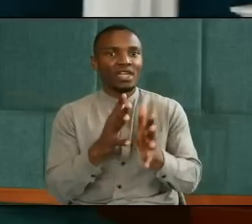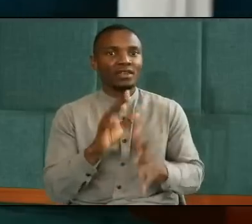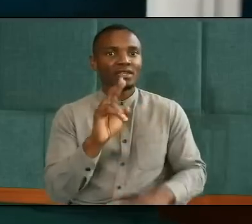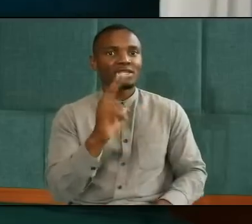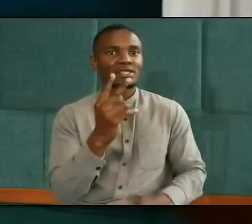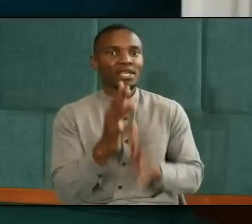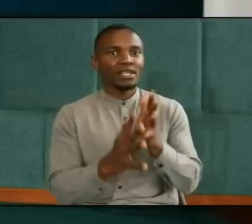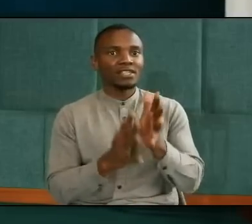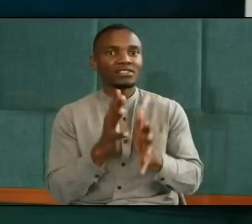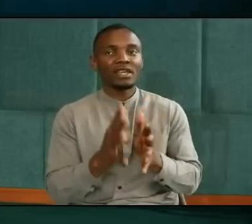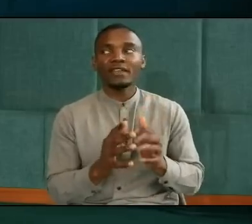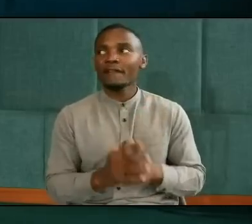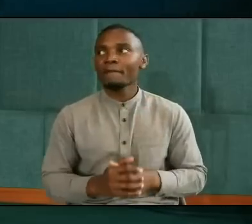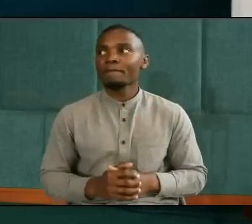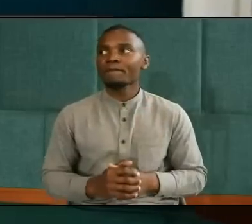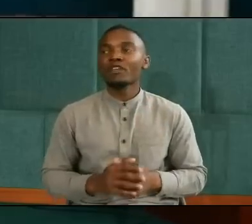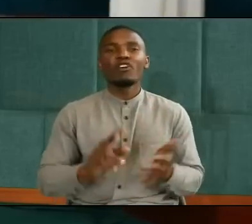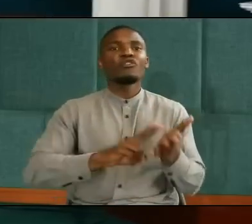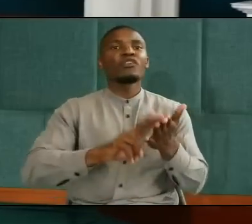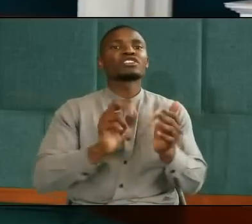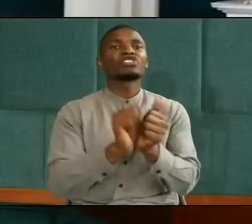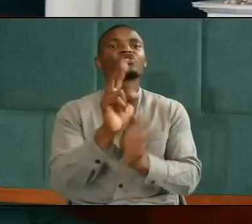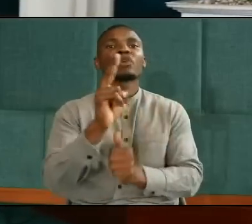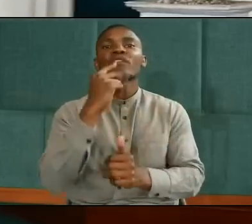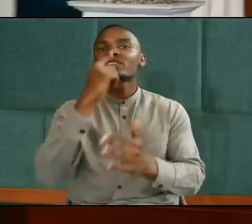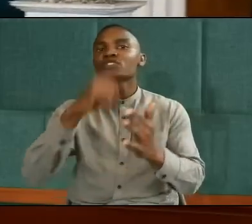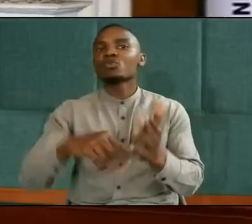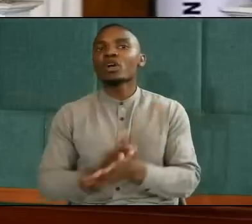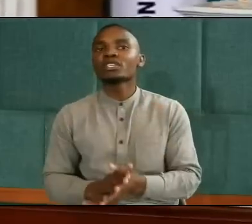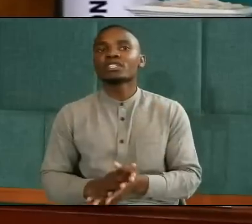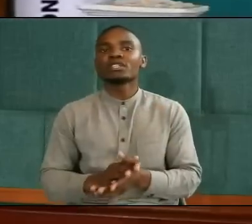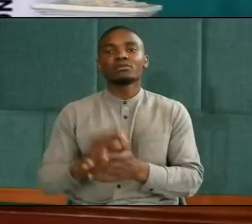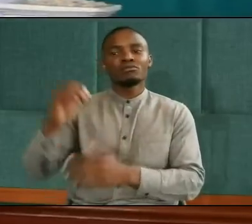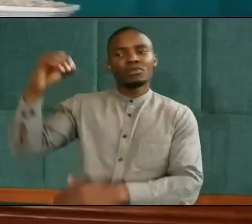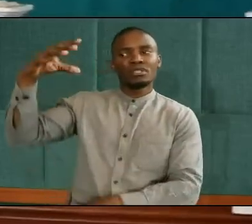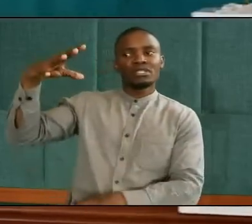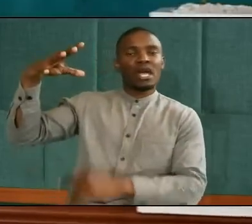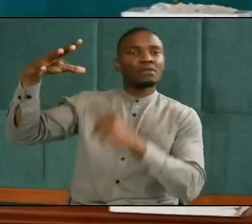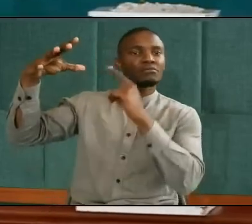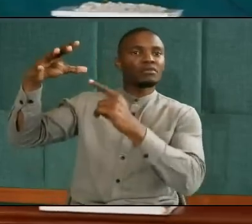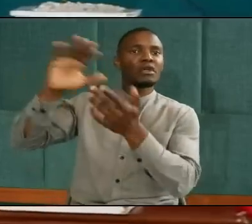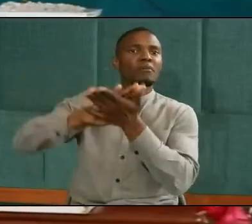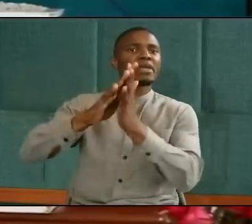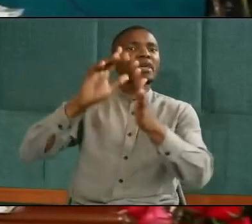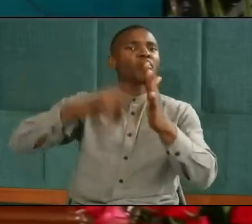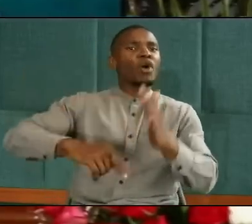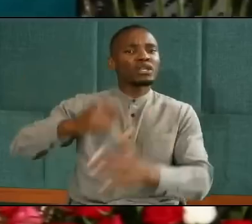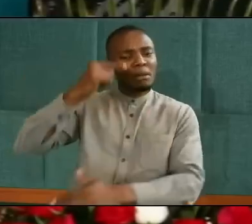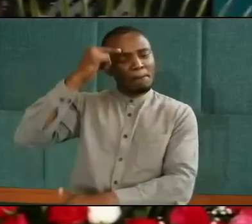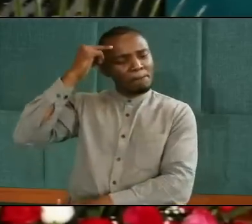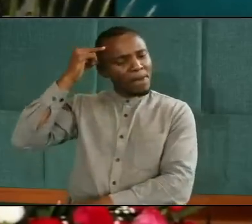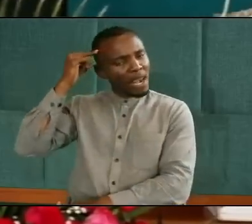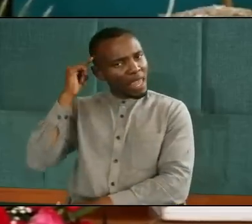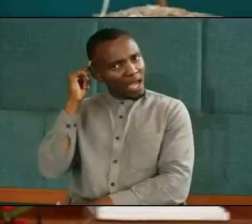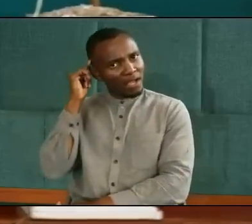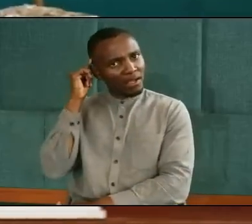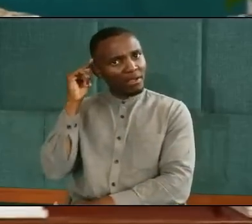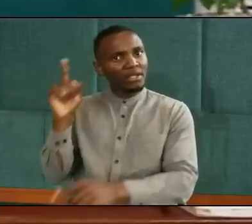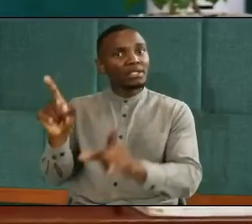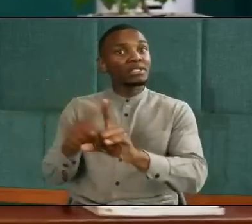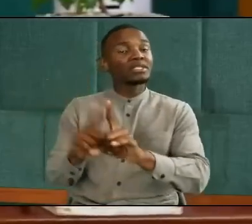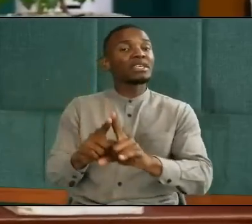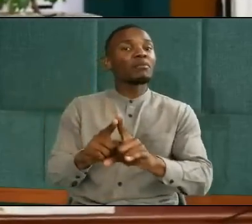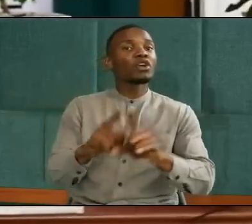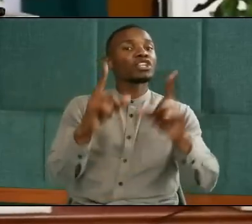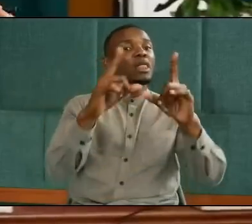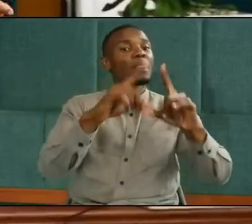The second sign, verse 12 says, and the sun became black as sackcloth of air, and the moon